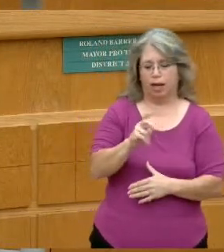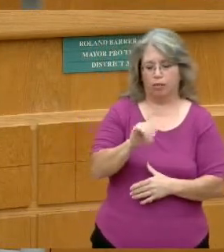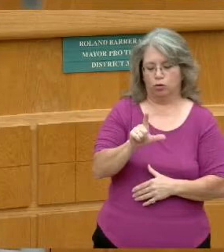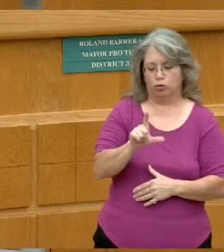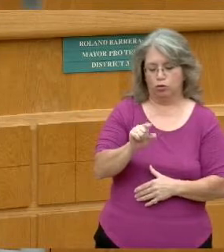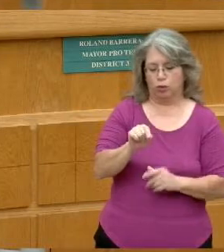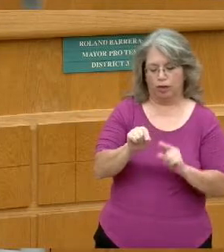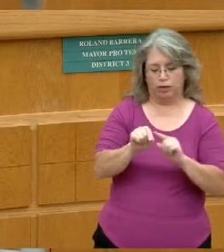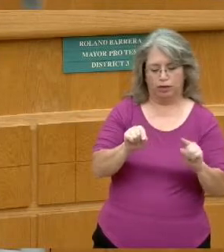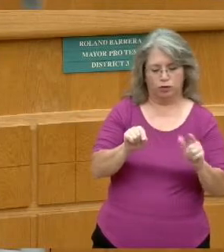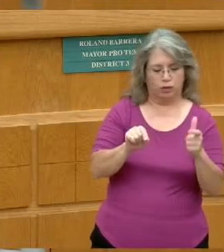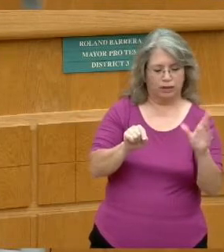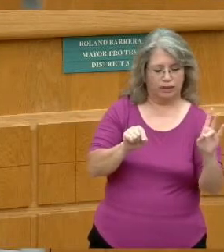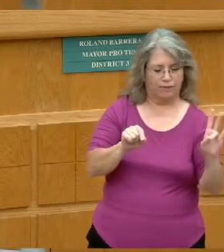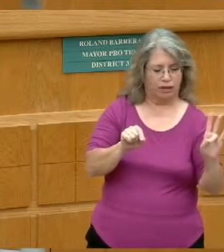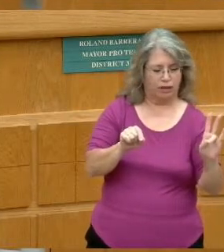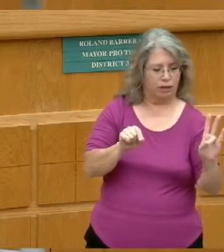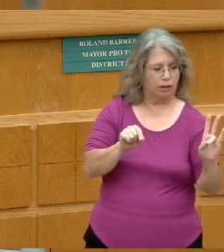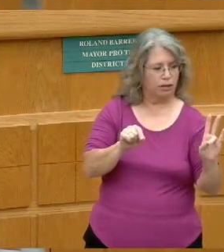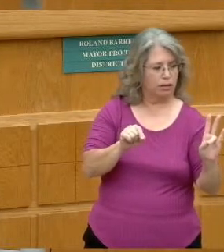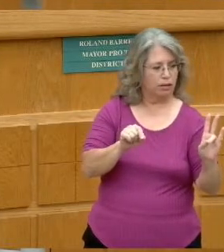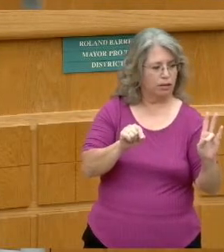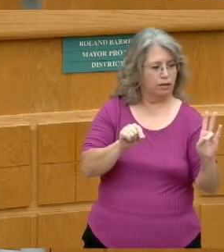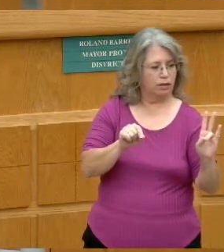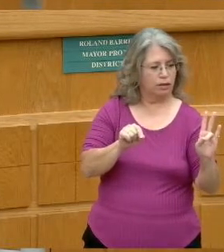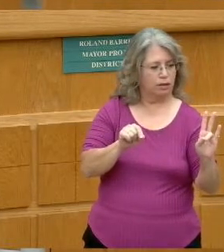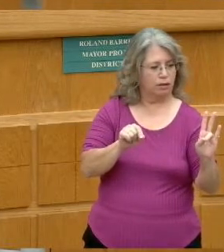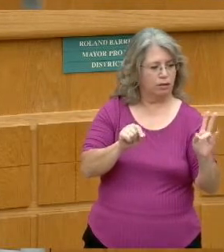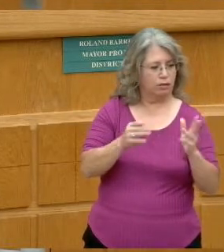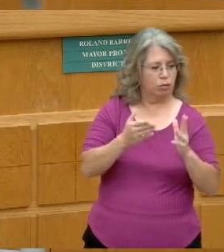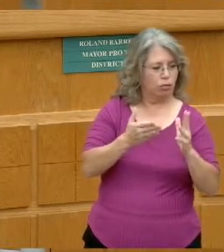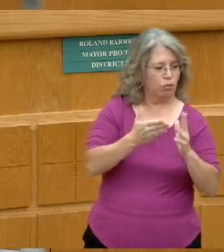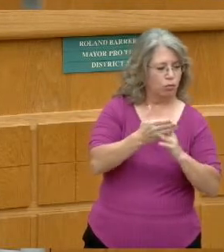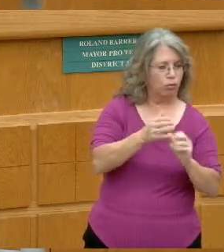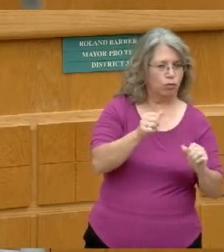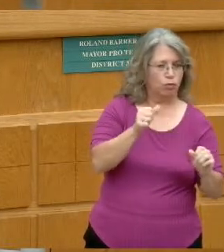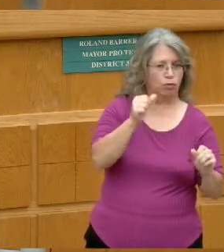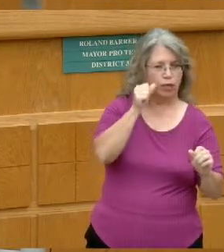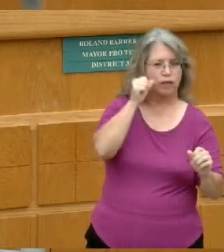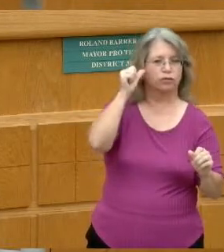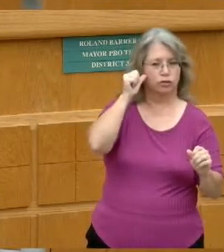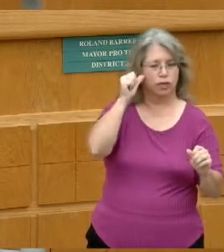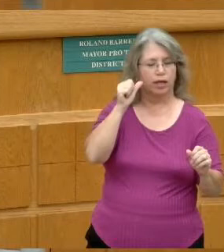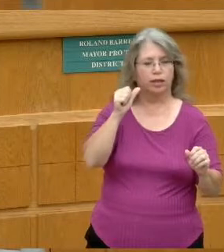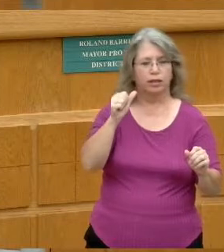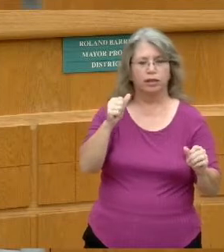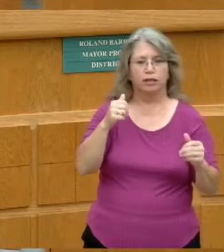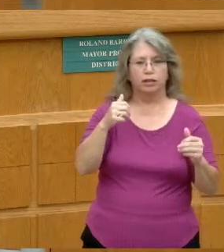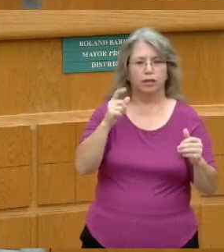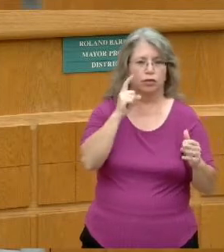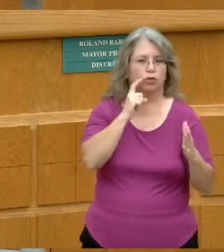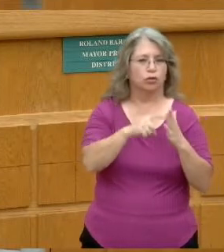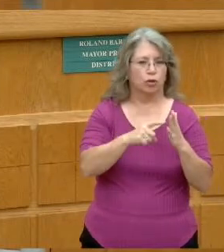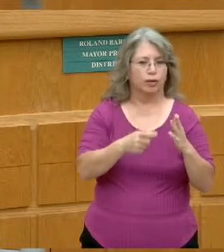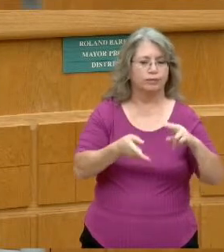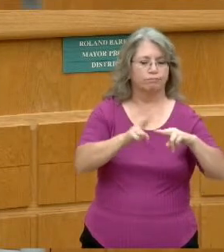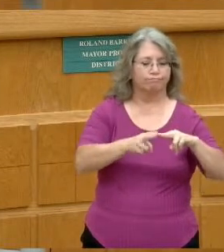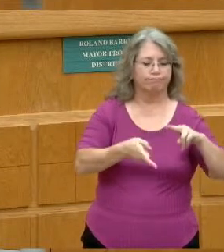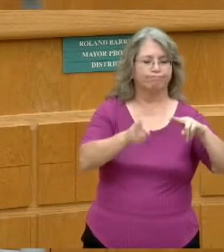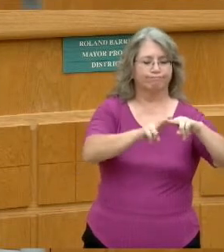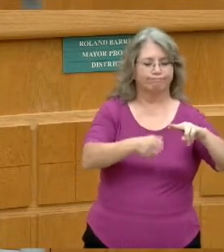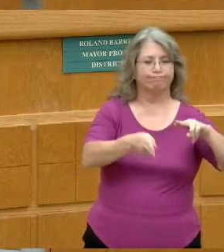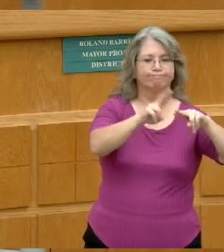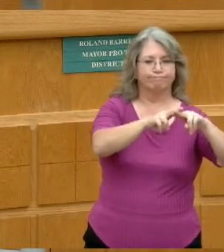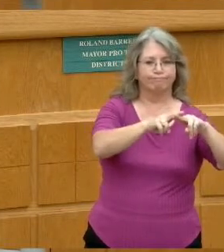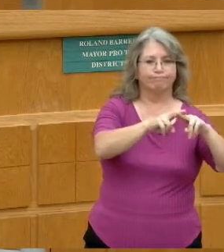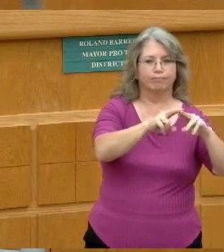to, I think that's yesterday, we have increasing number of cases in